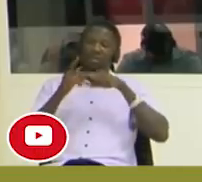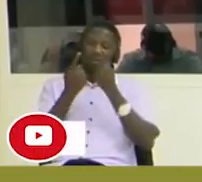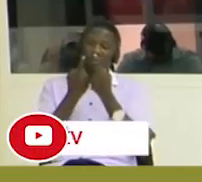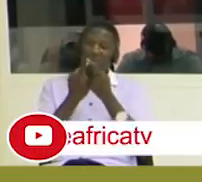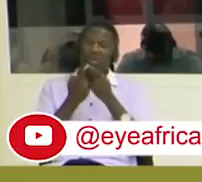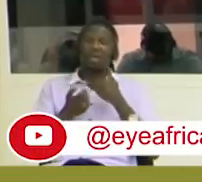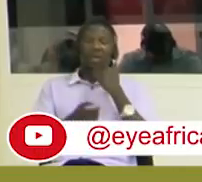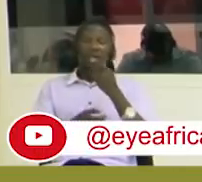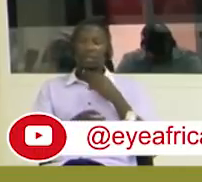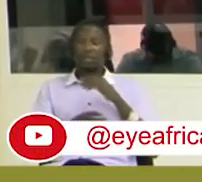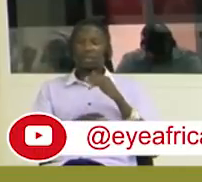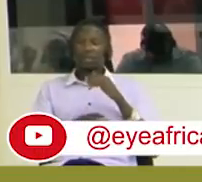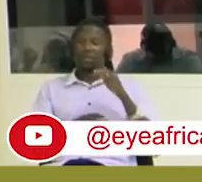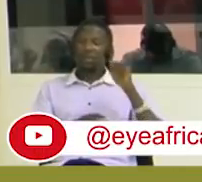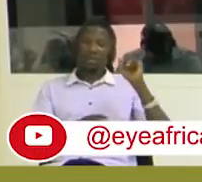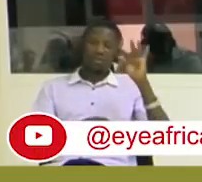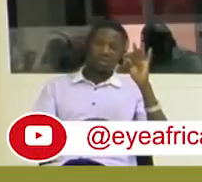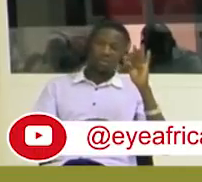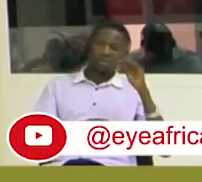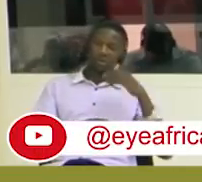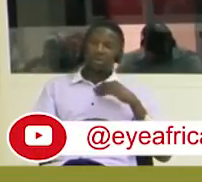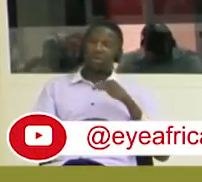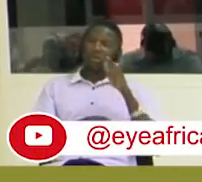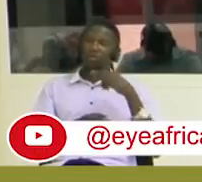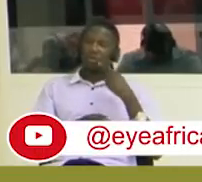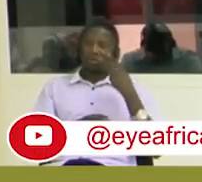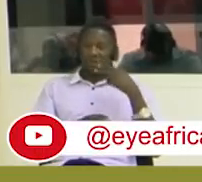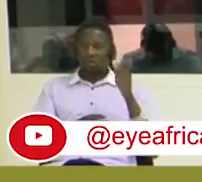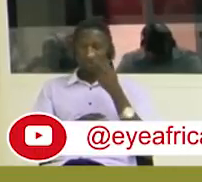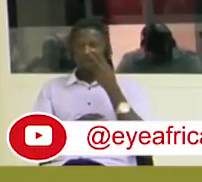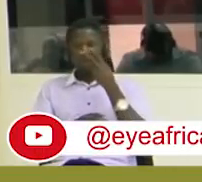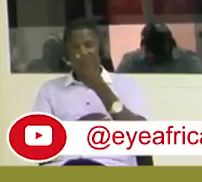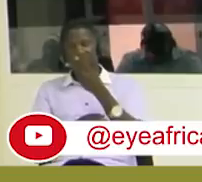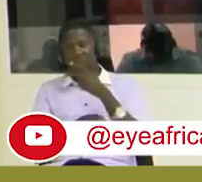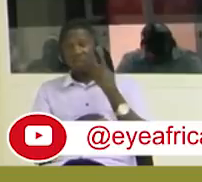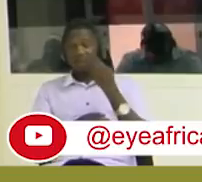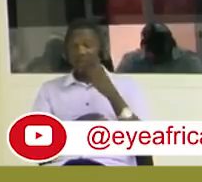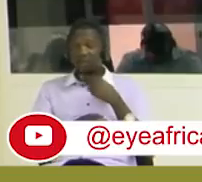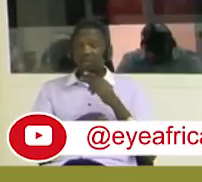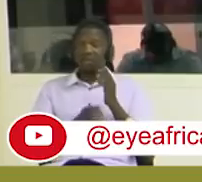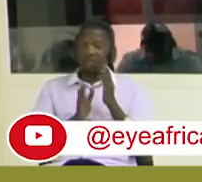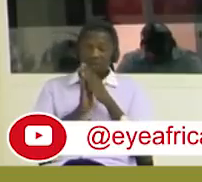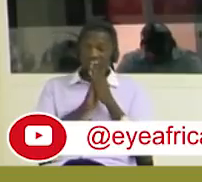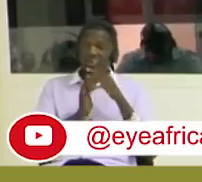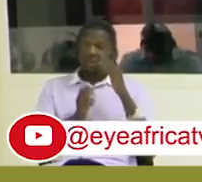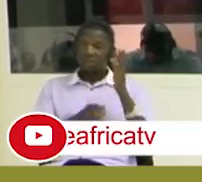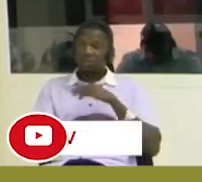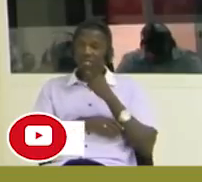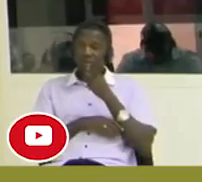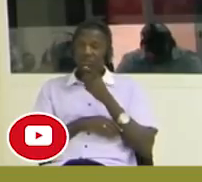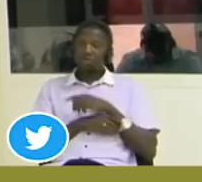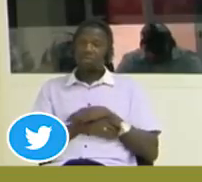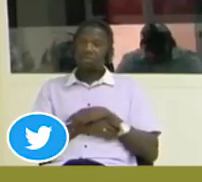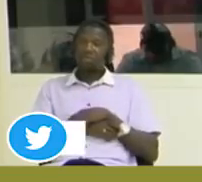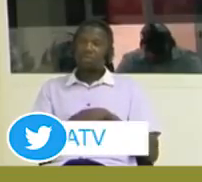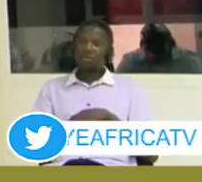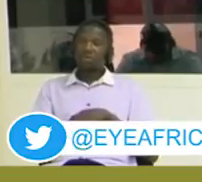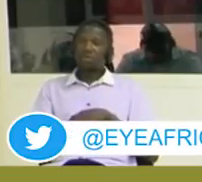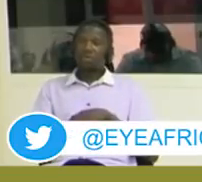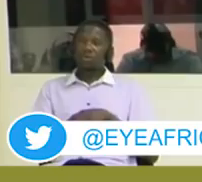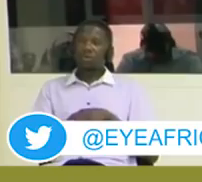deploy his guards to go and see if these allegations were true. Mr. Singhateh, yes, are you serious? Why